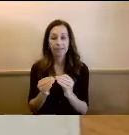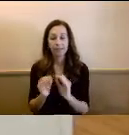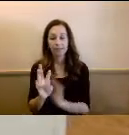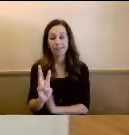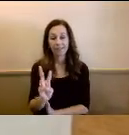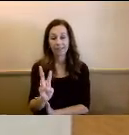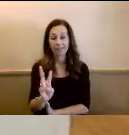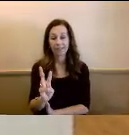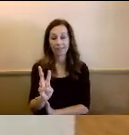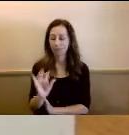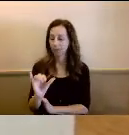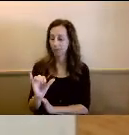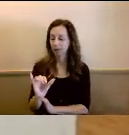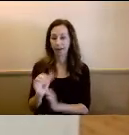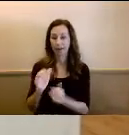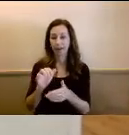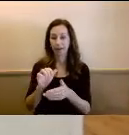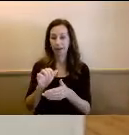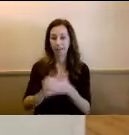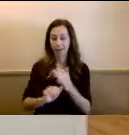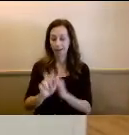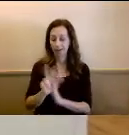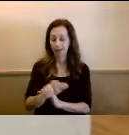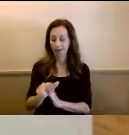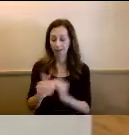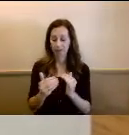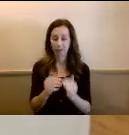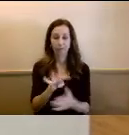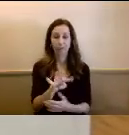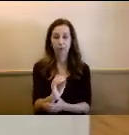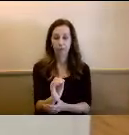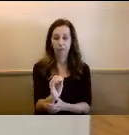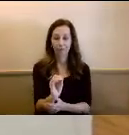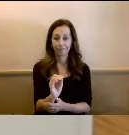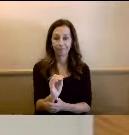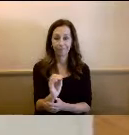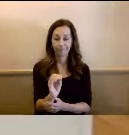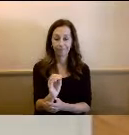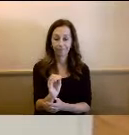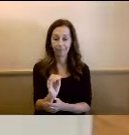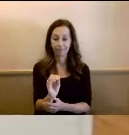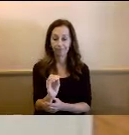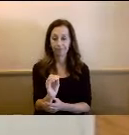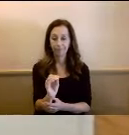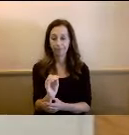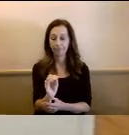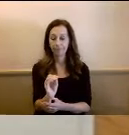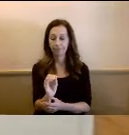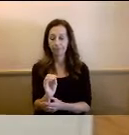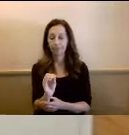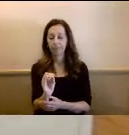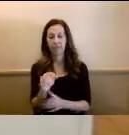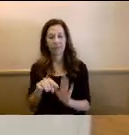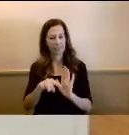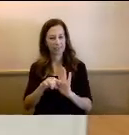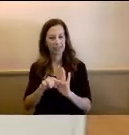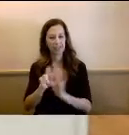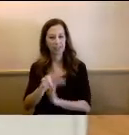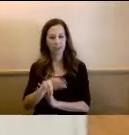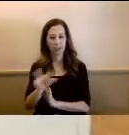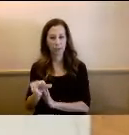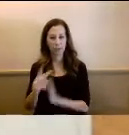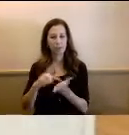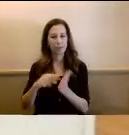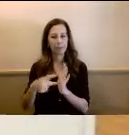Number 6, y minus 33 equals 40. We have a negative 33, so we're going